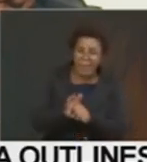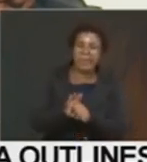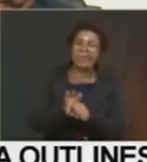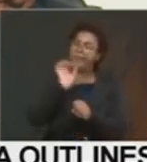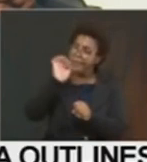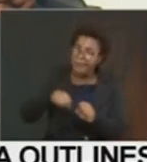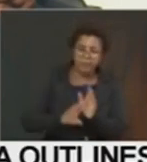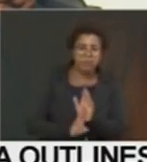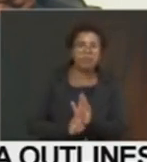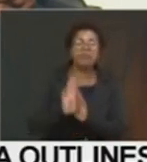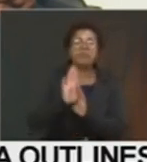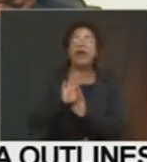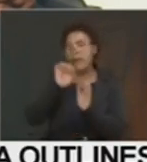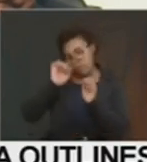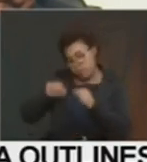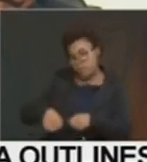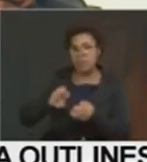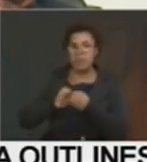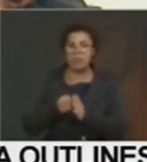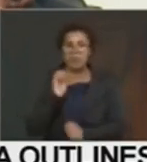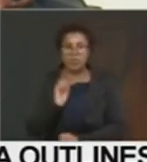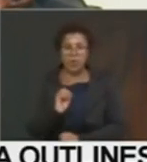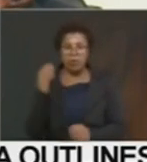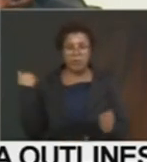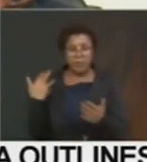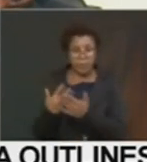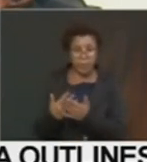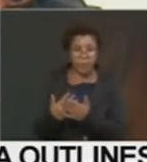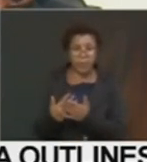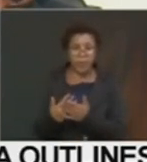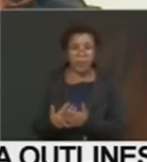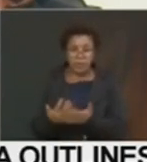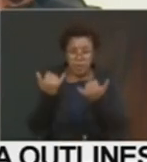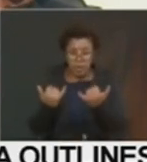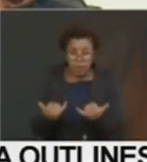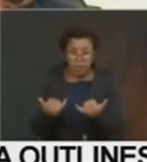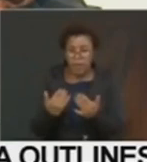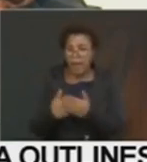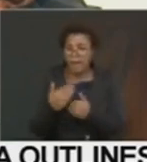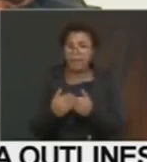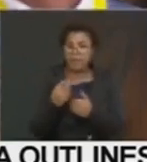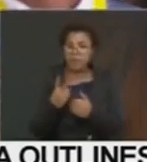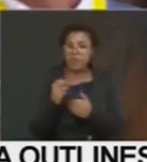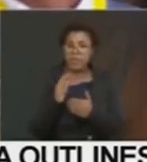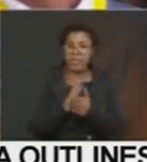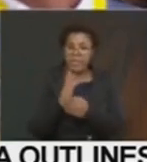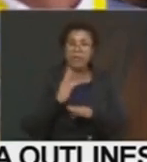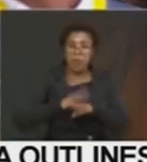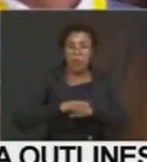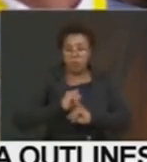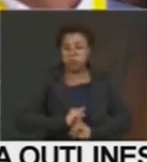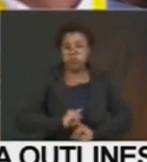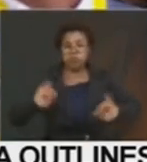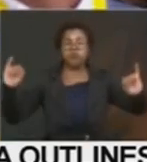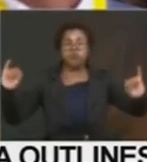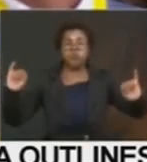are persistent problems, and some of them have become much more prominent since 2019. For example,